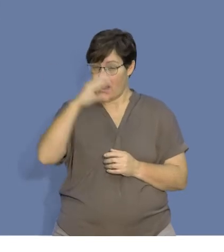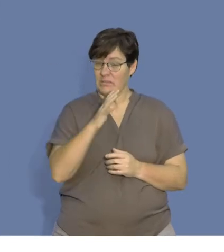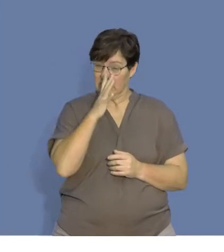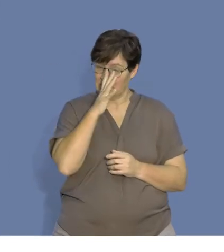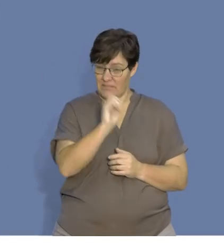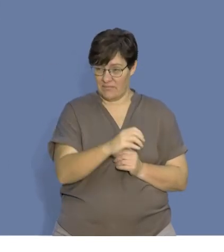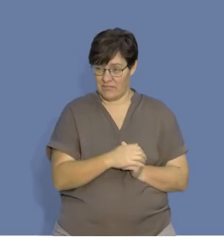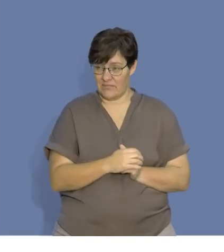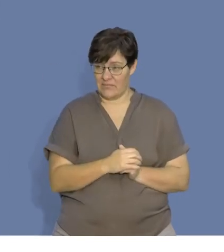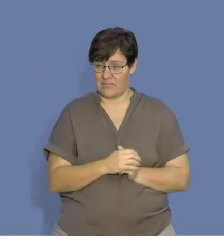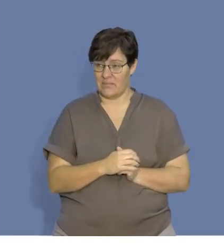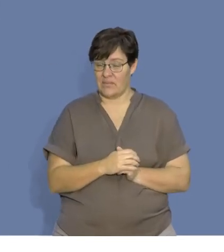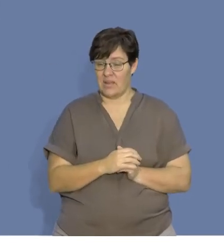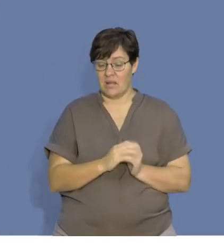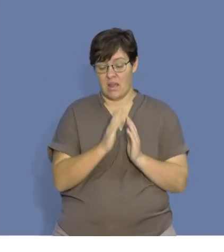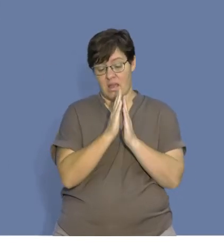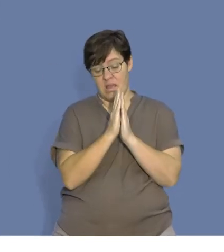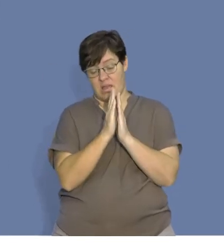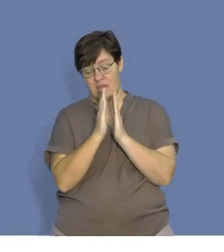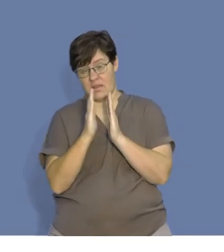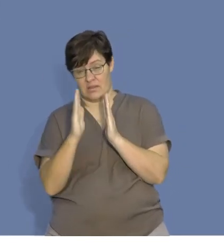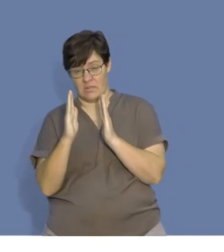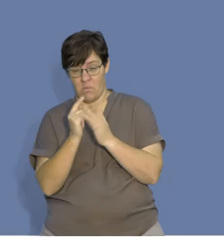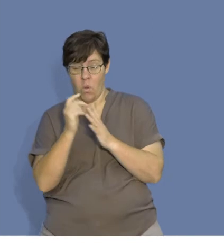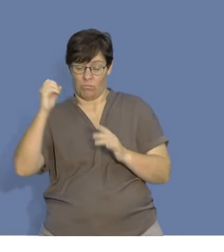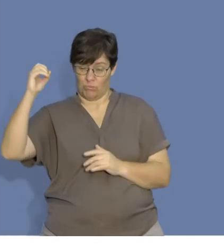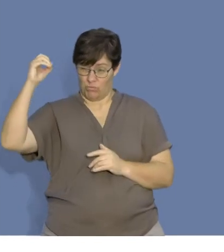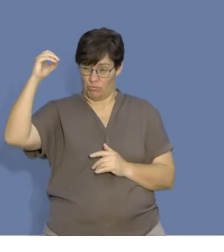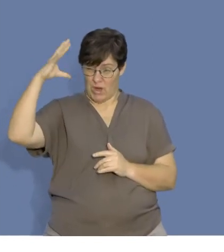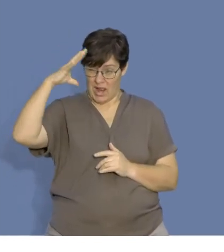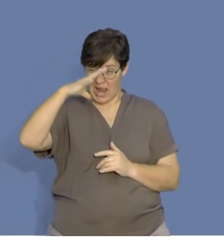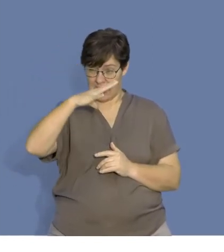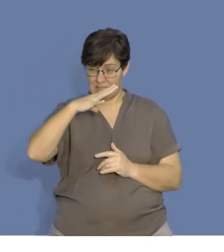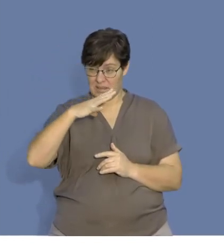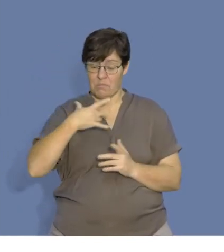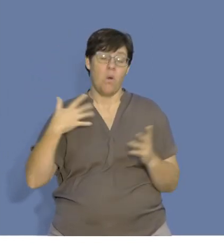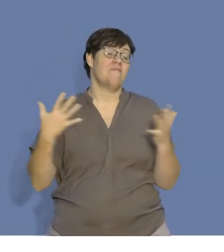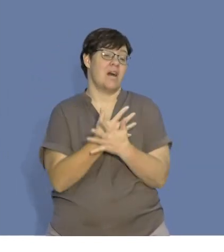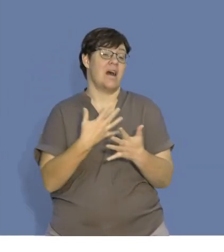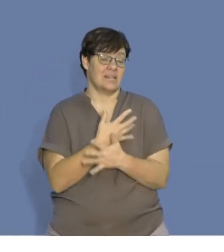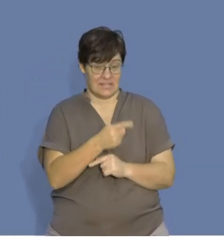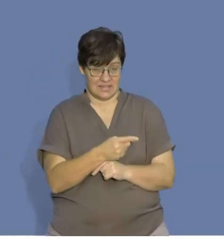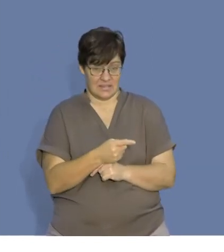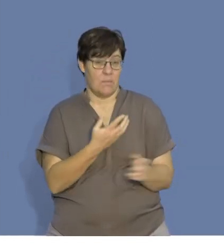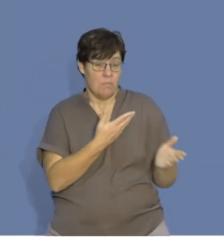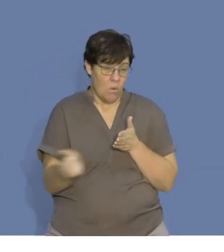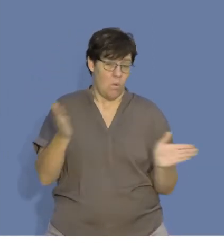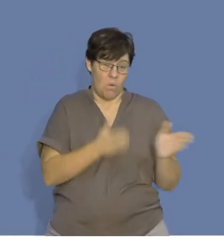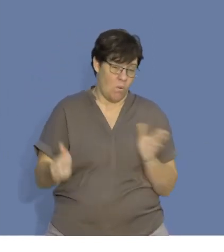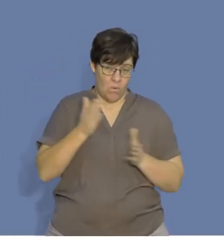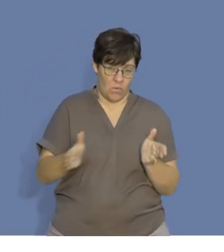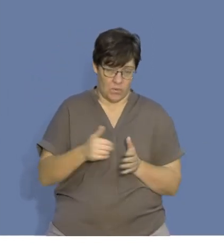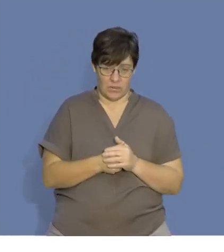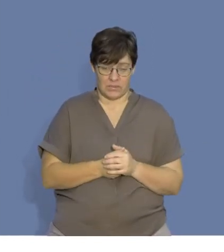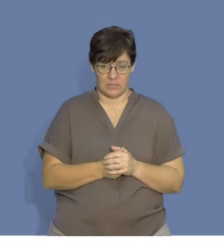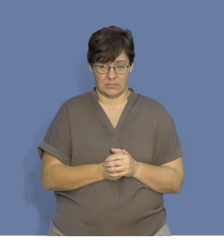I increase the intensity, make it very bright, we're getting more electrons,